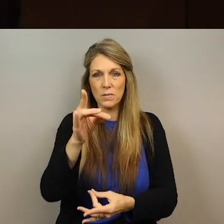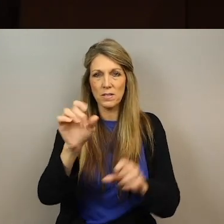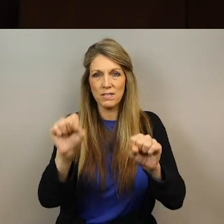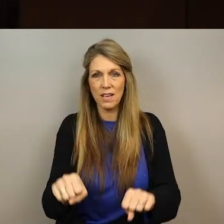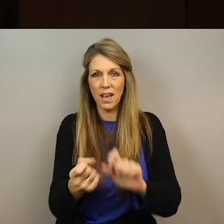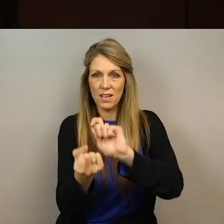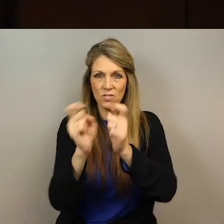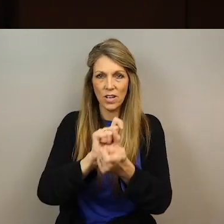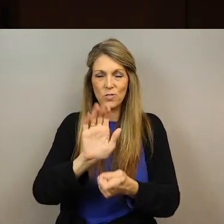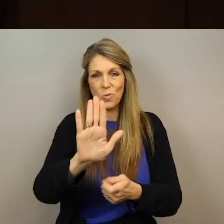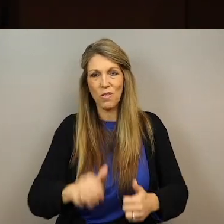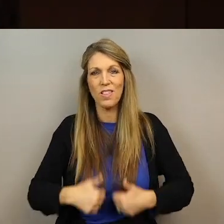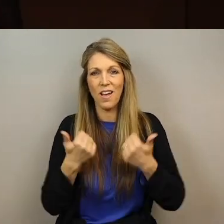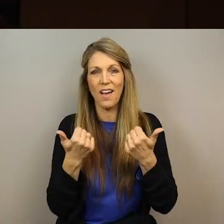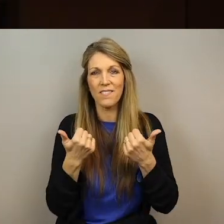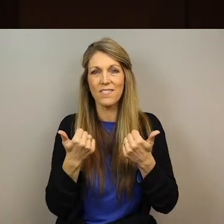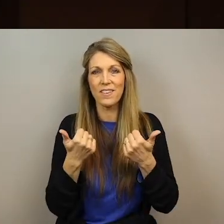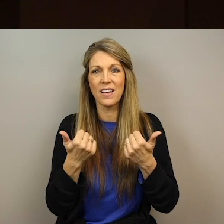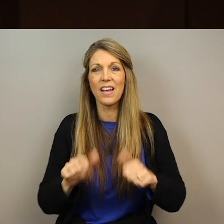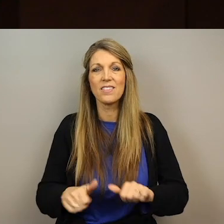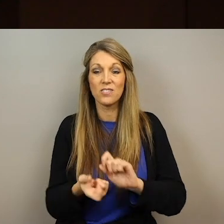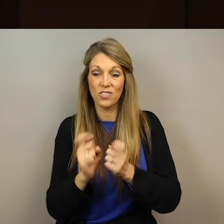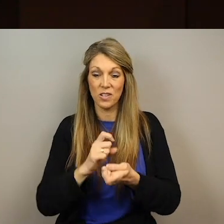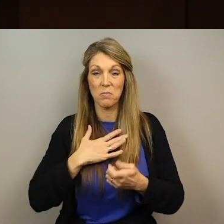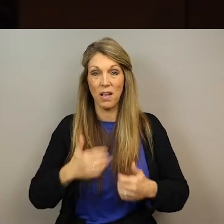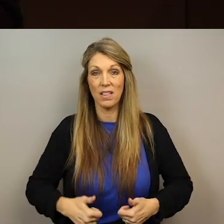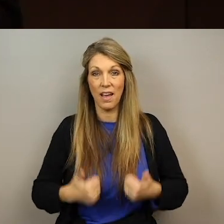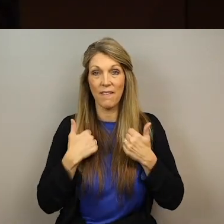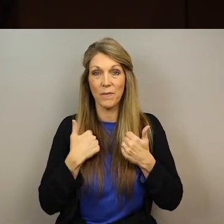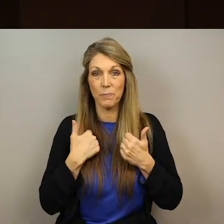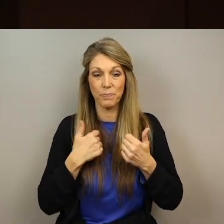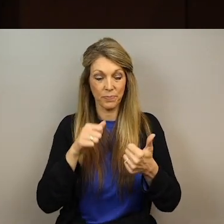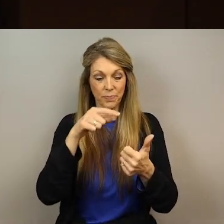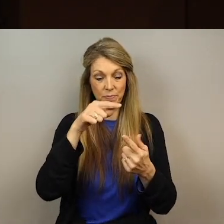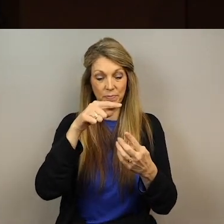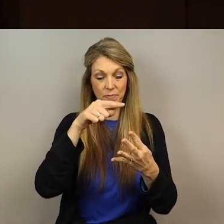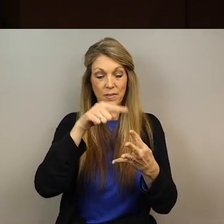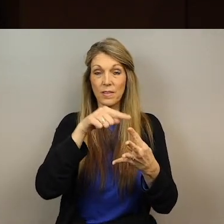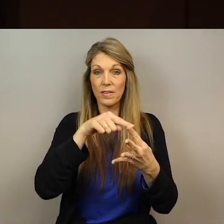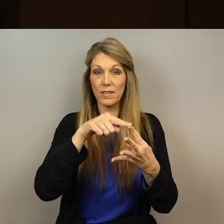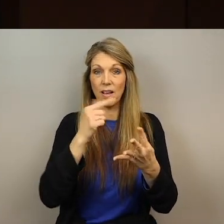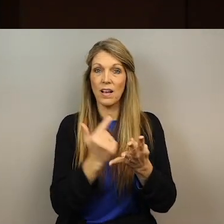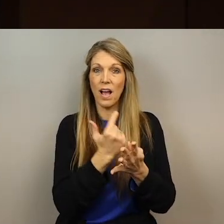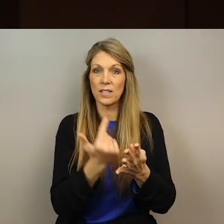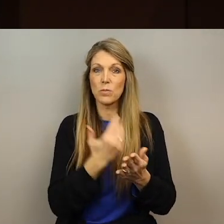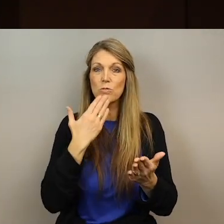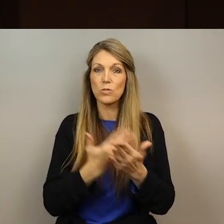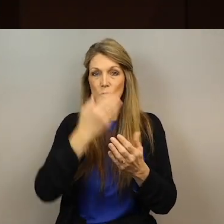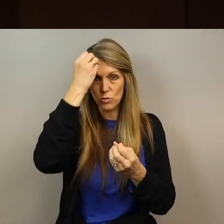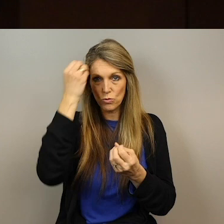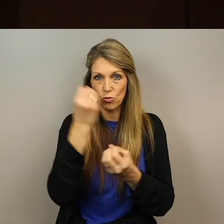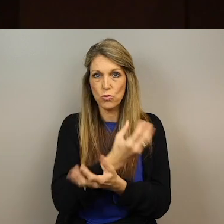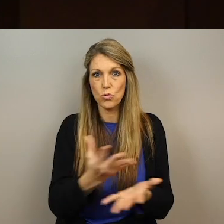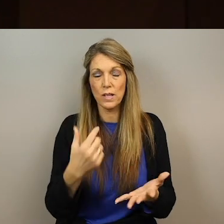can change your life and can change my life. Here's the first one. The gospel is good news for those who